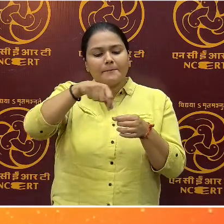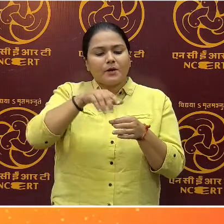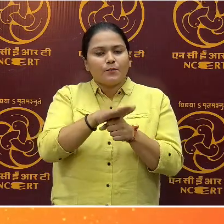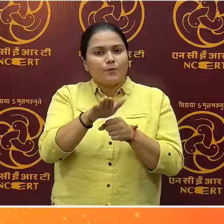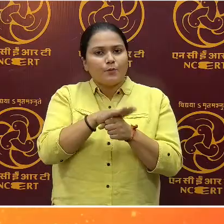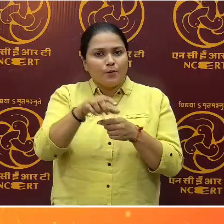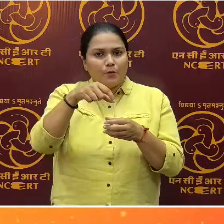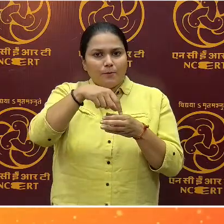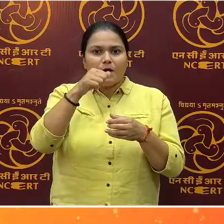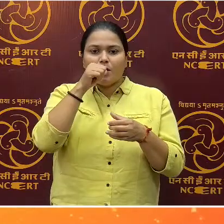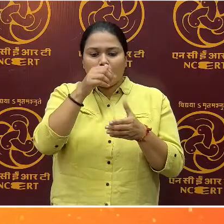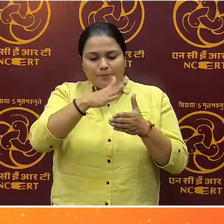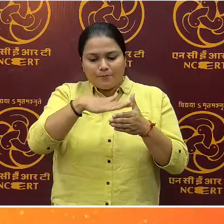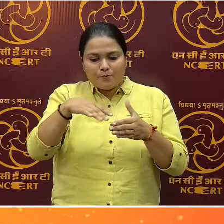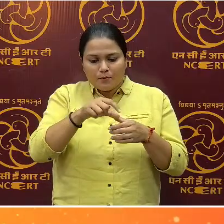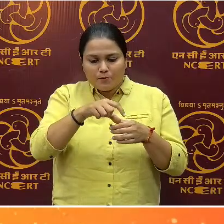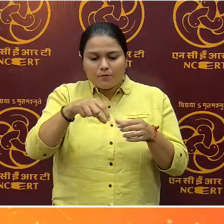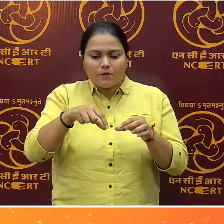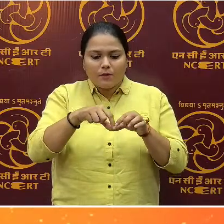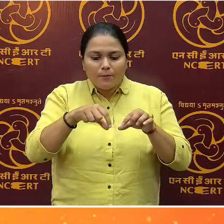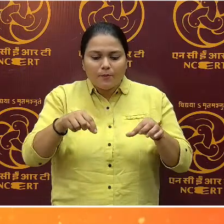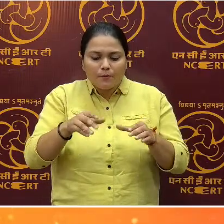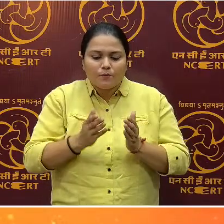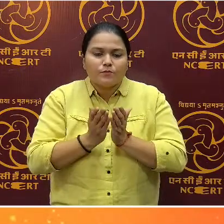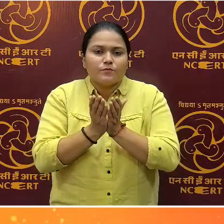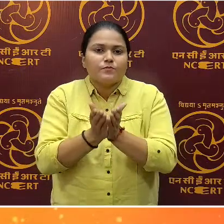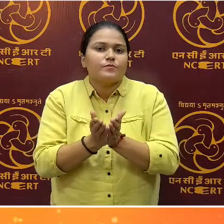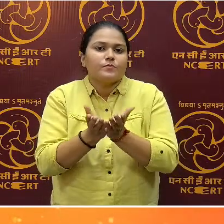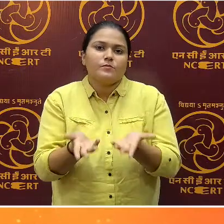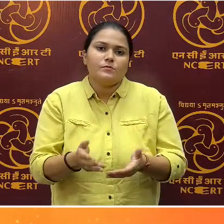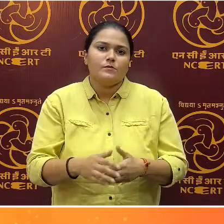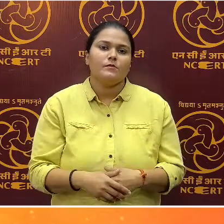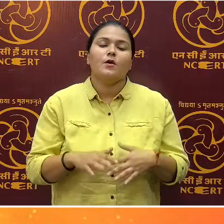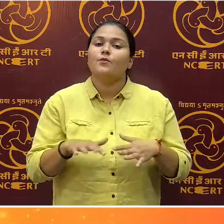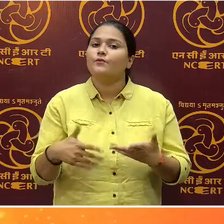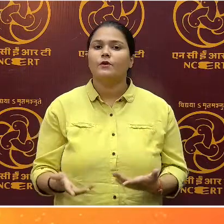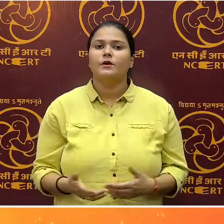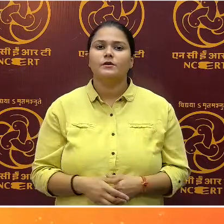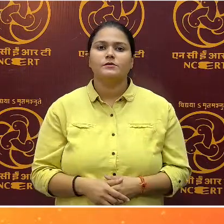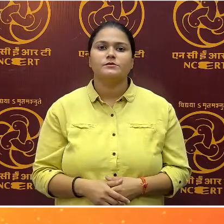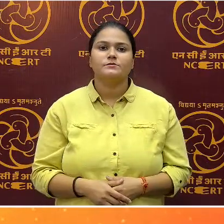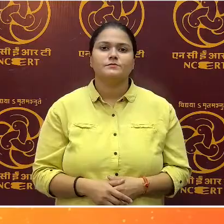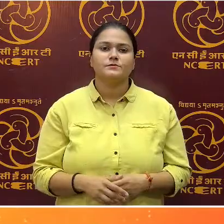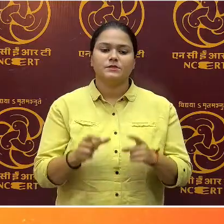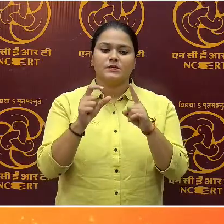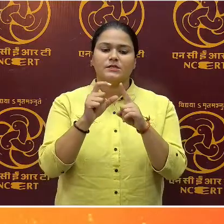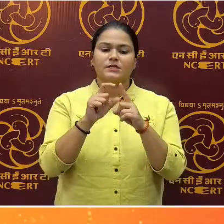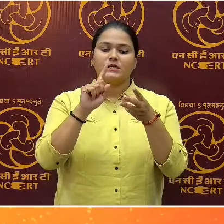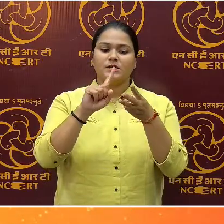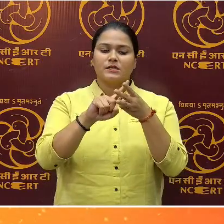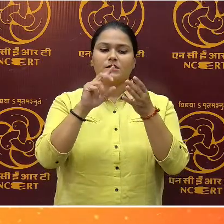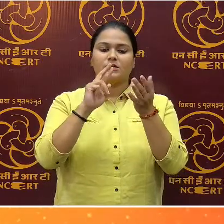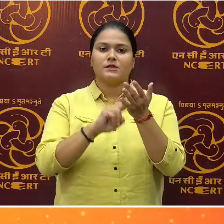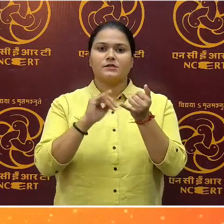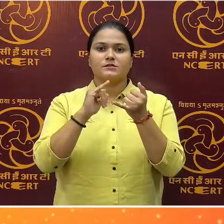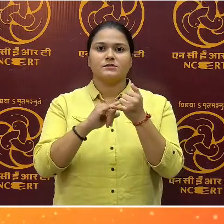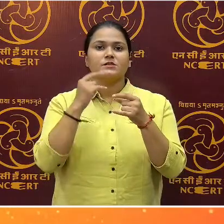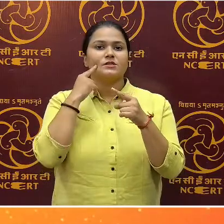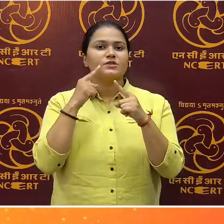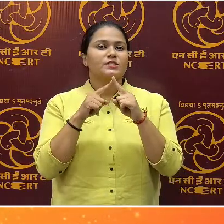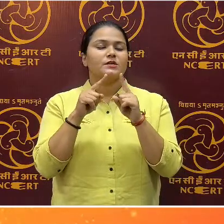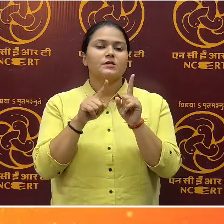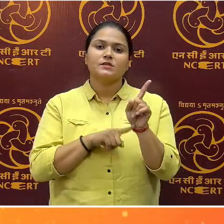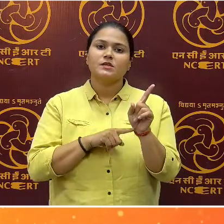that happens? Now, this is because of density. Okay. Right? So density of, yes. What is density,